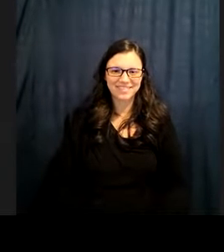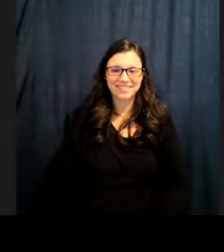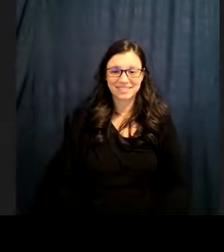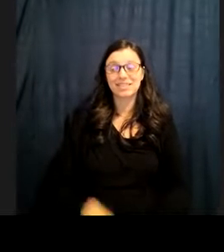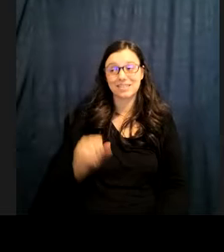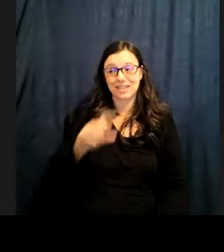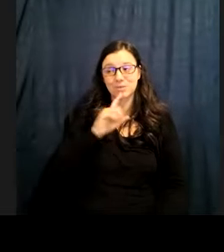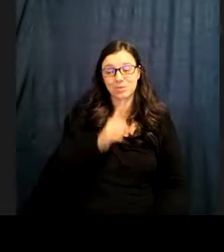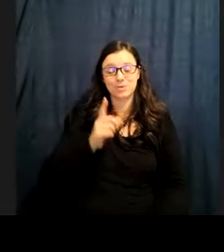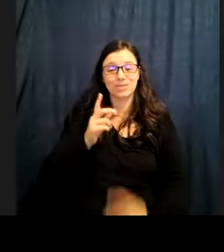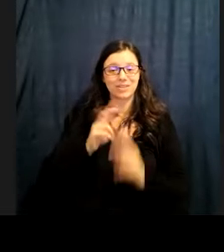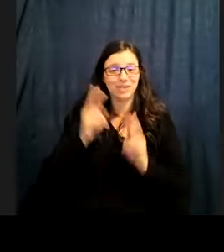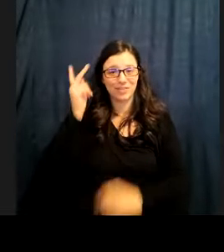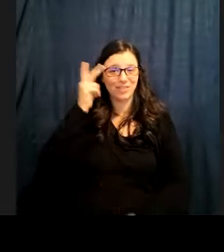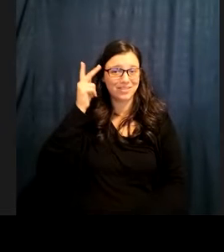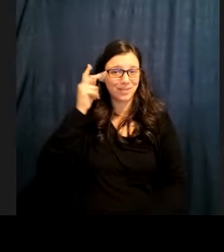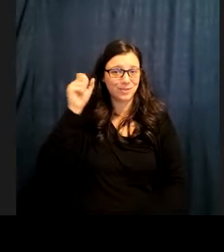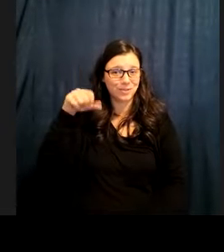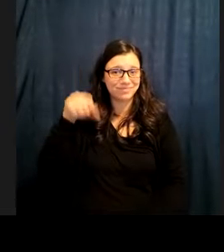It is very philosophical, I think, yeah.